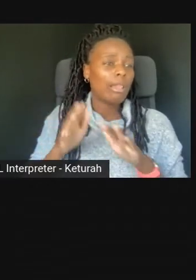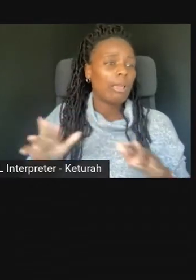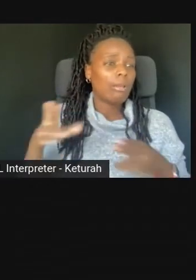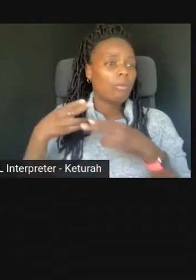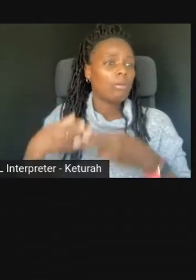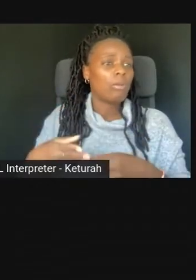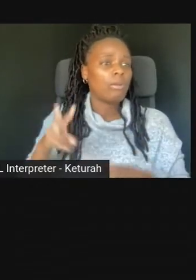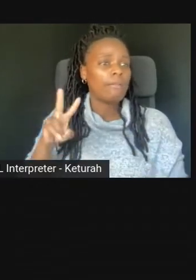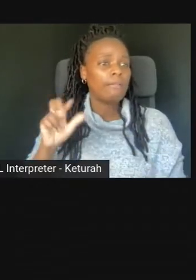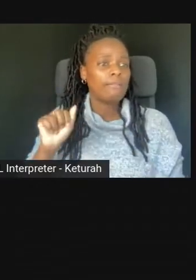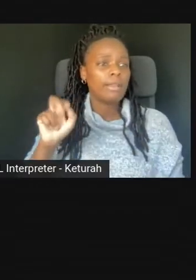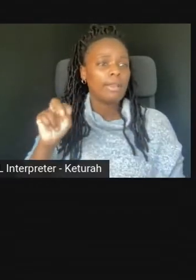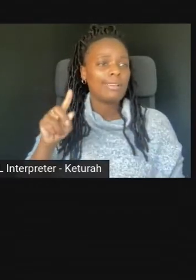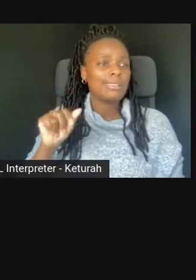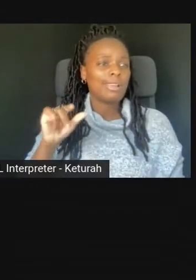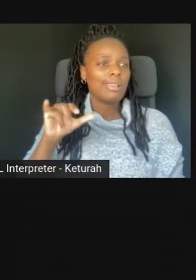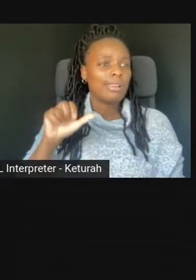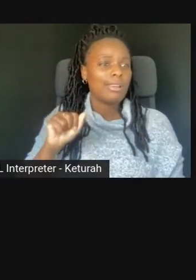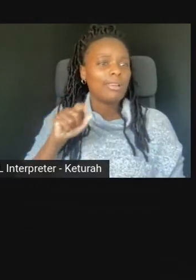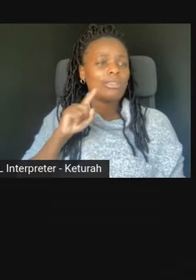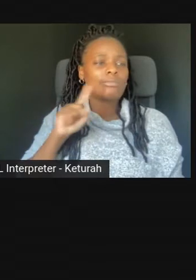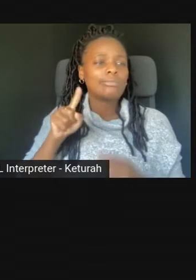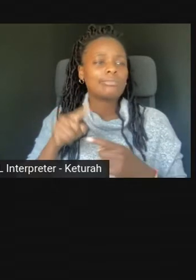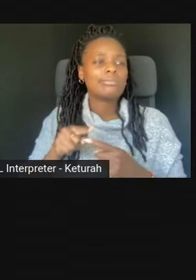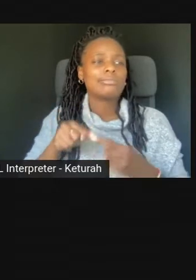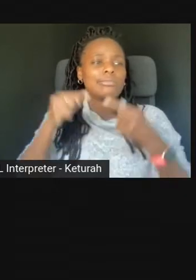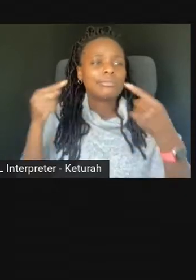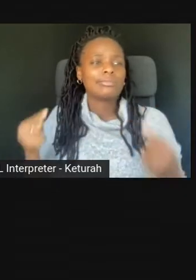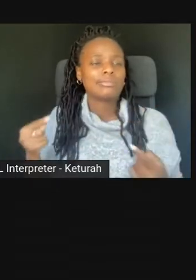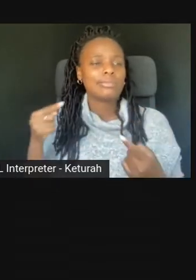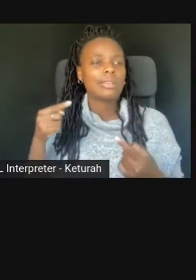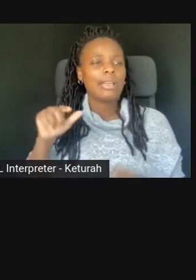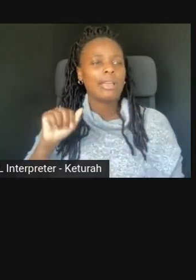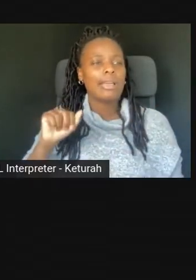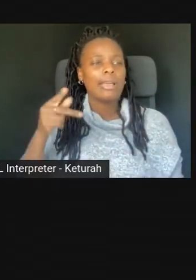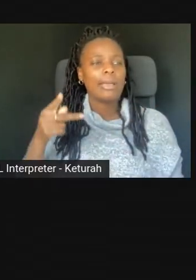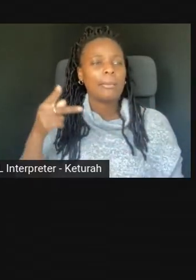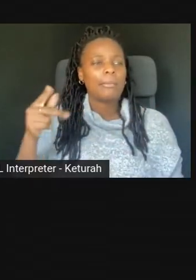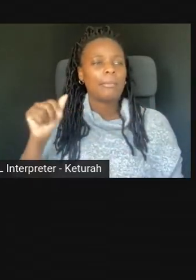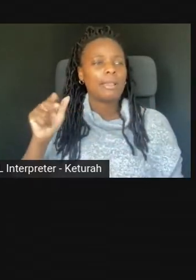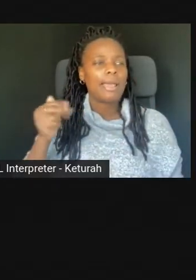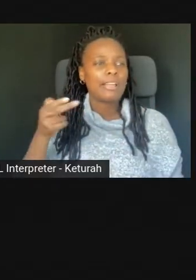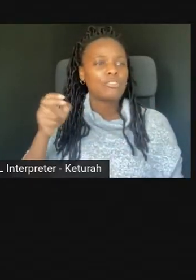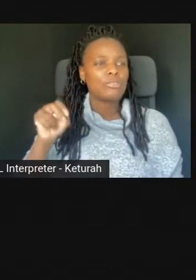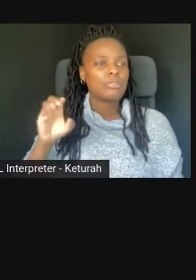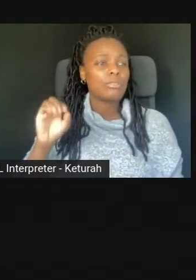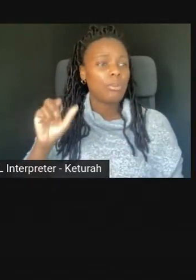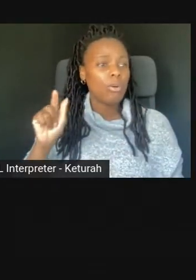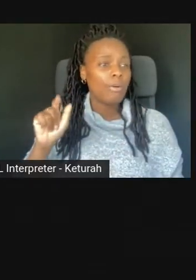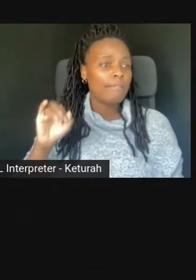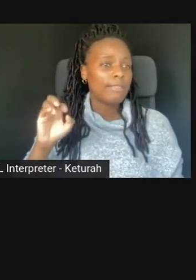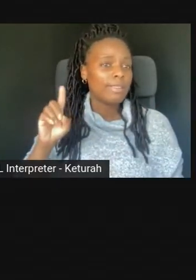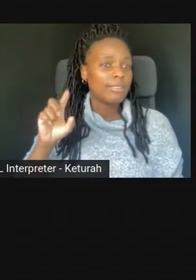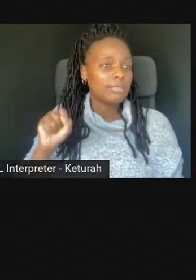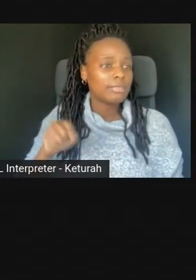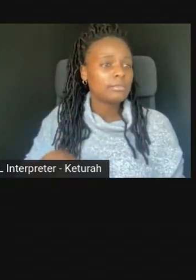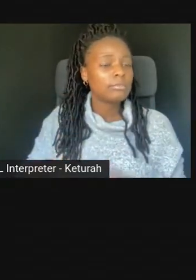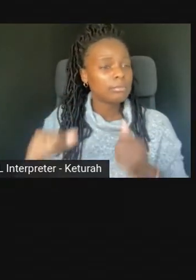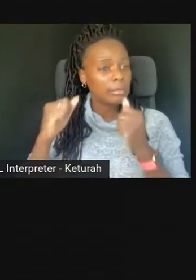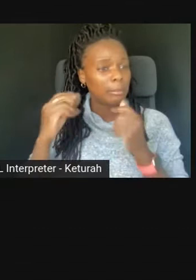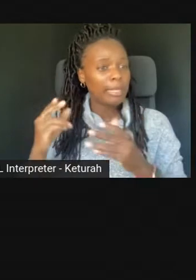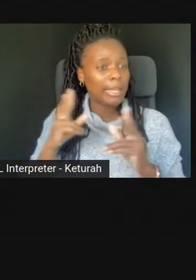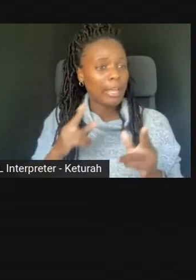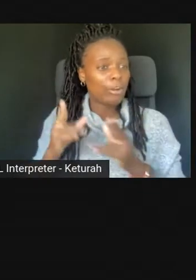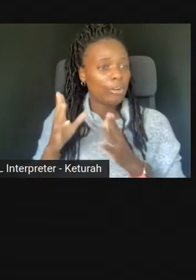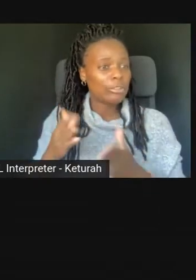to the current reality of the Appalachian coalfields. For years, commissioning editors have hired me to tell stories about coal miners,